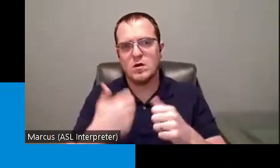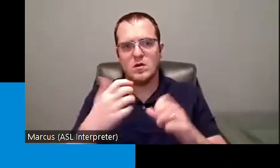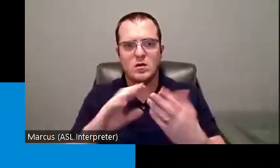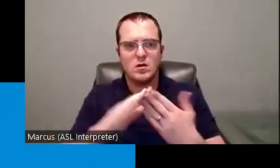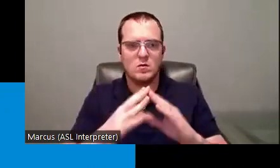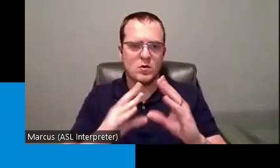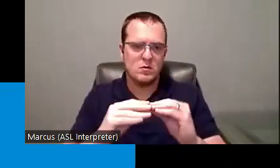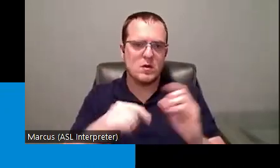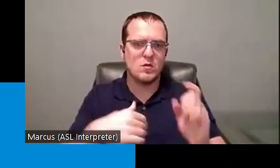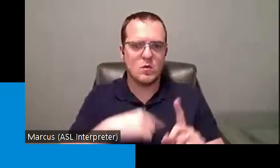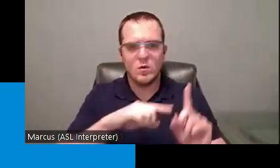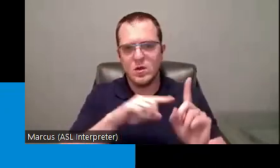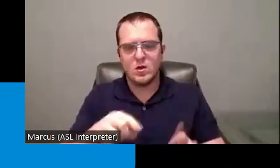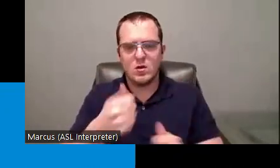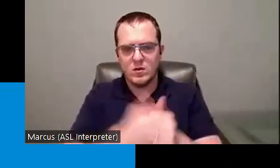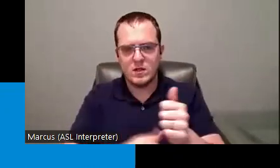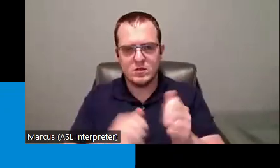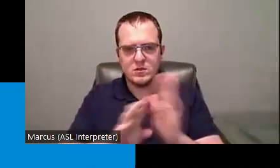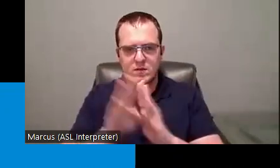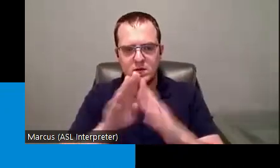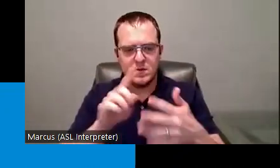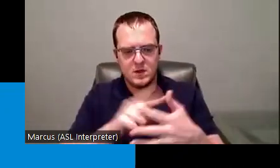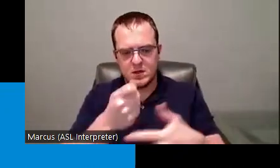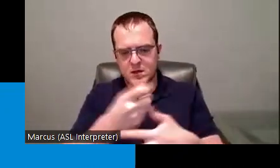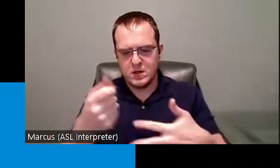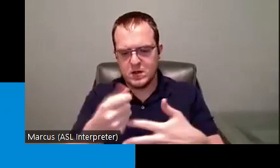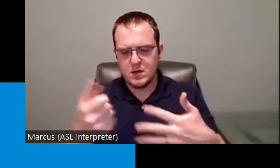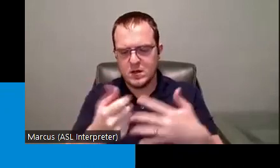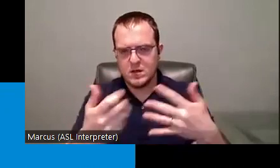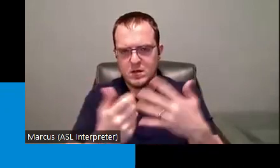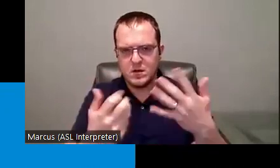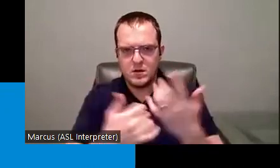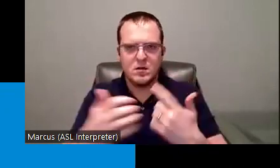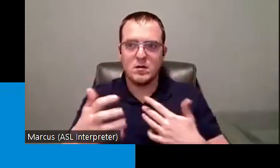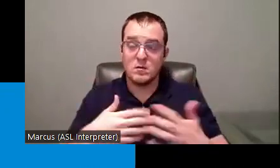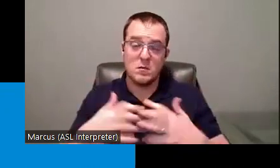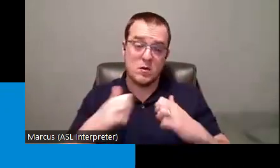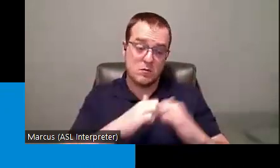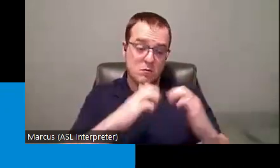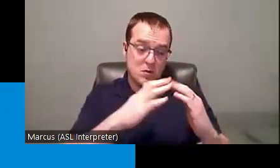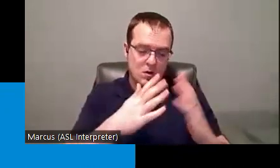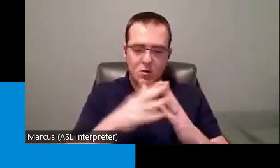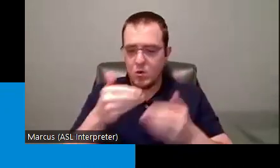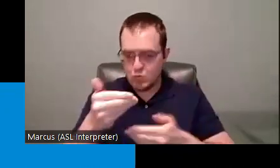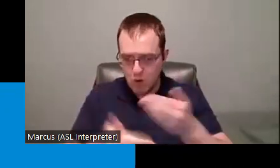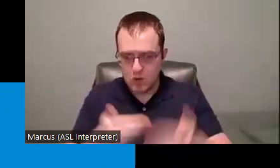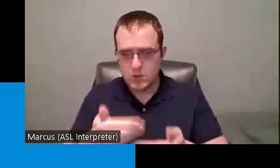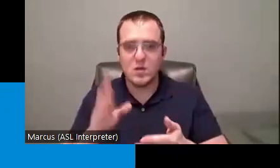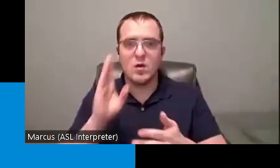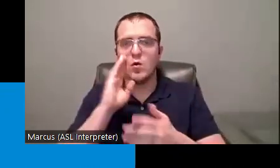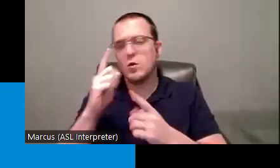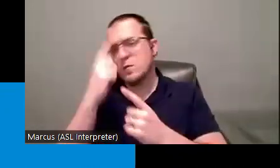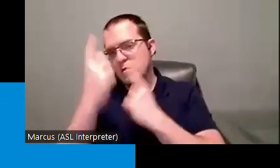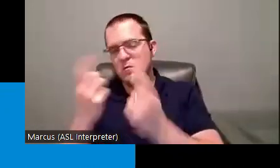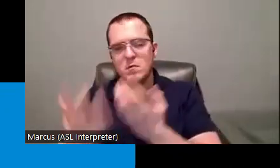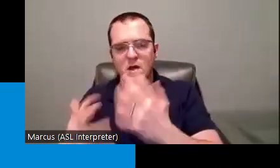able to go over every single development in detail, whether it's has been built, is in the process of being built, or is being contemplated to